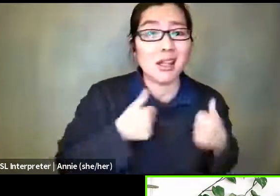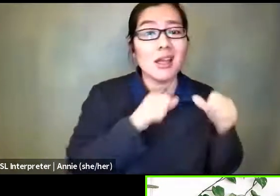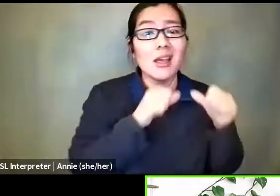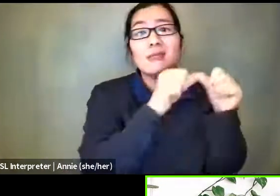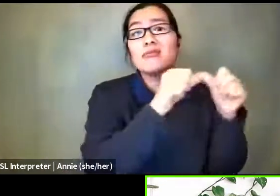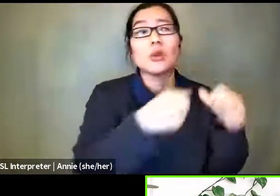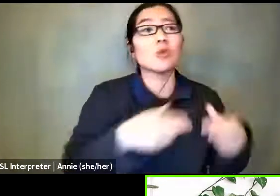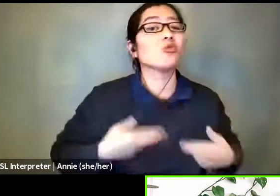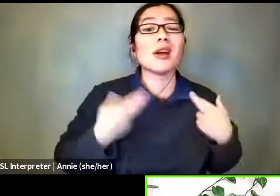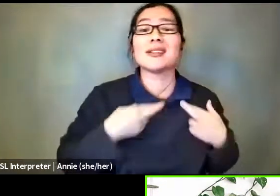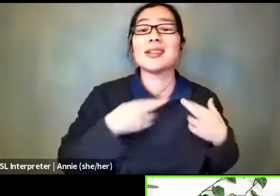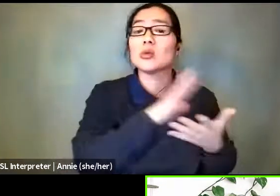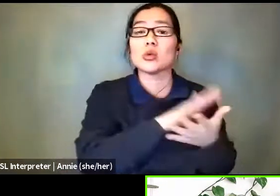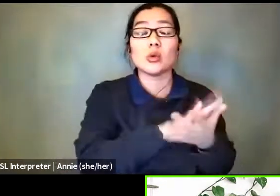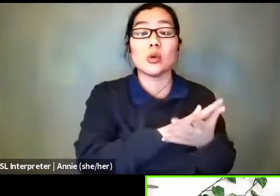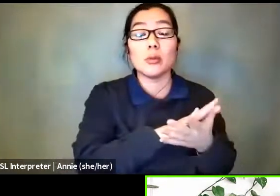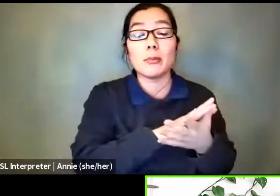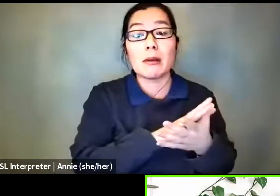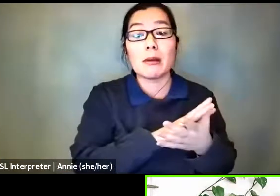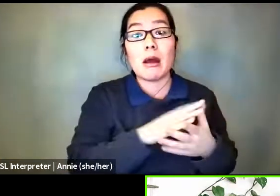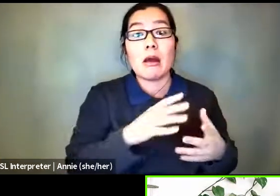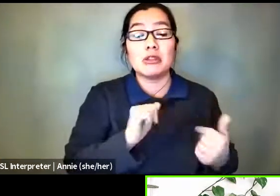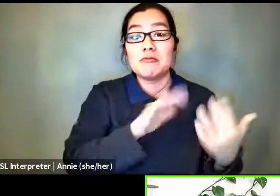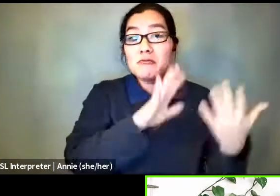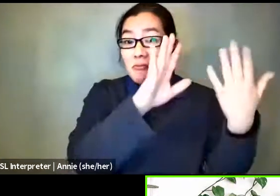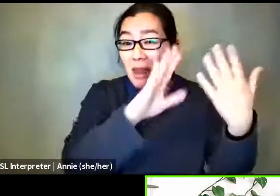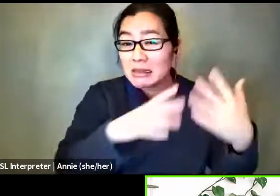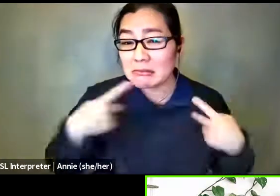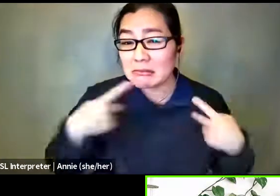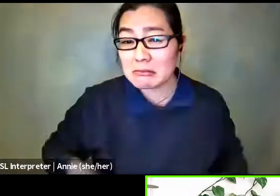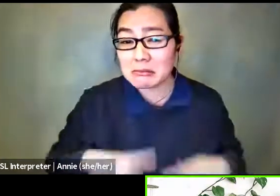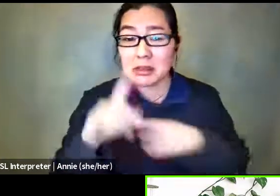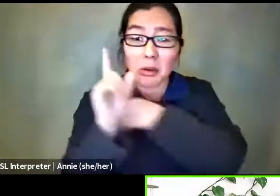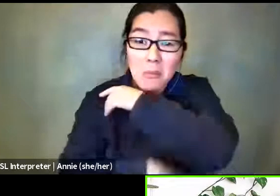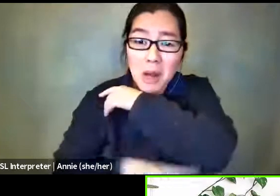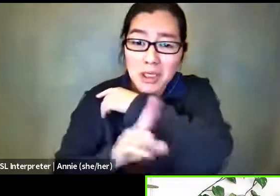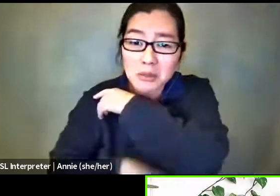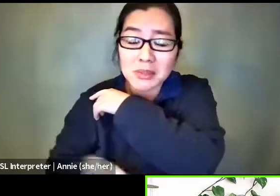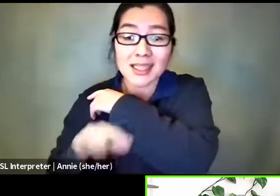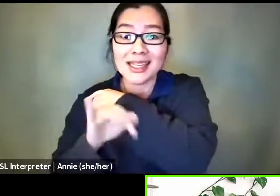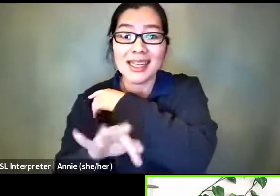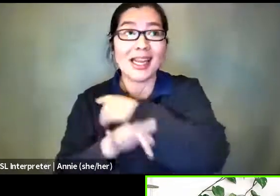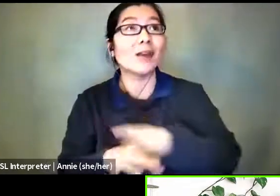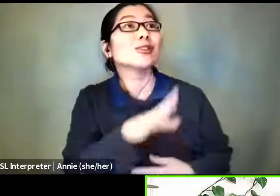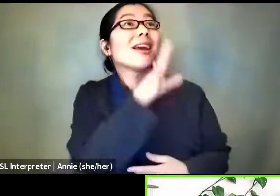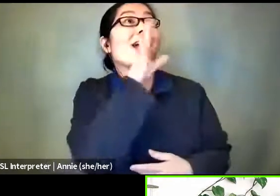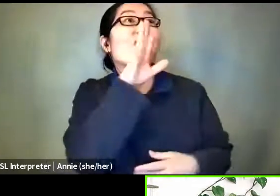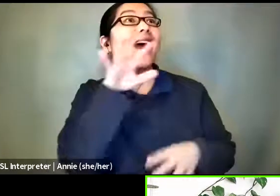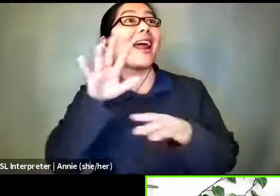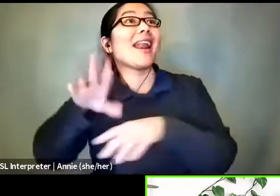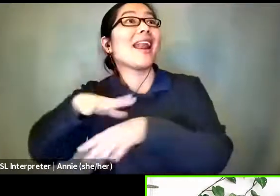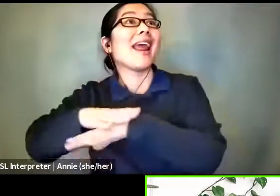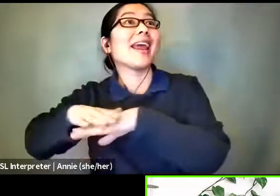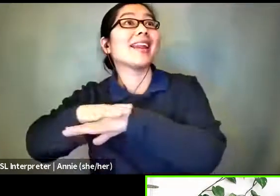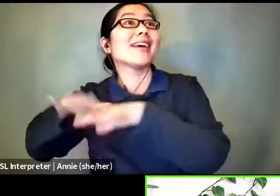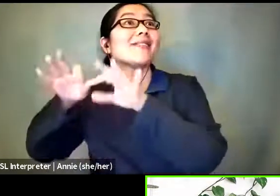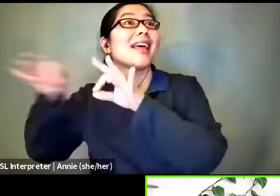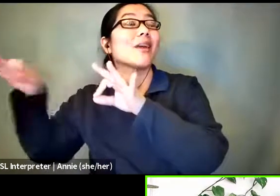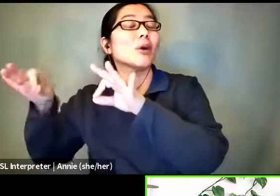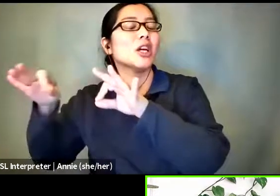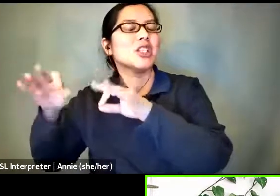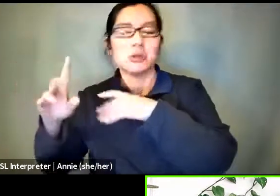where she would be physically punished if she were caught speaking her own language. That could have